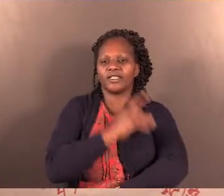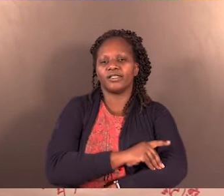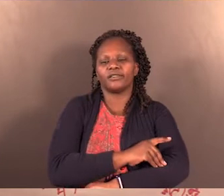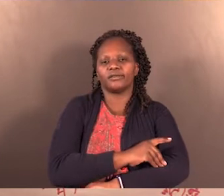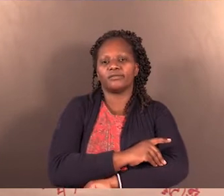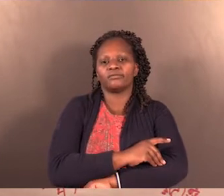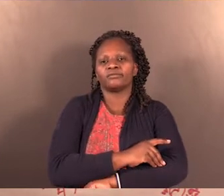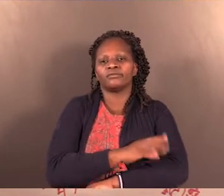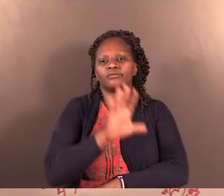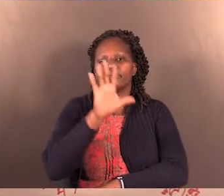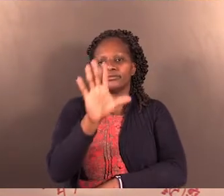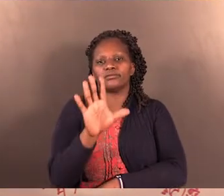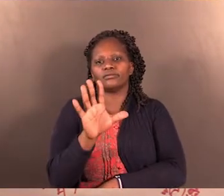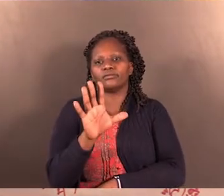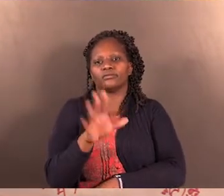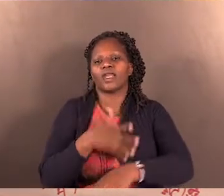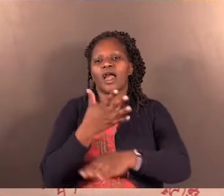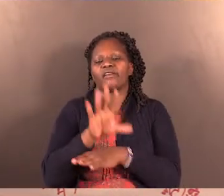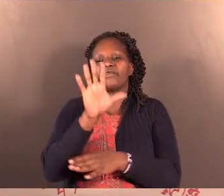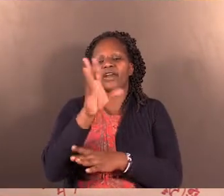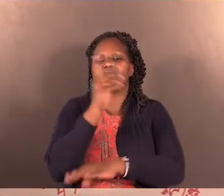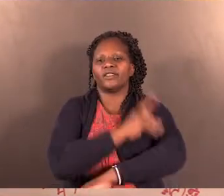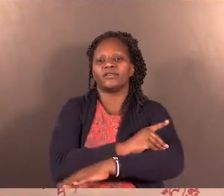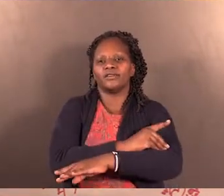days. Number five,